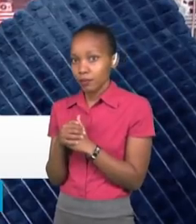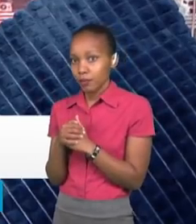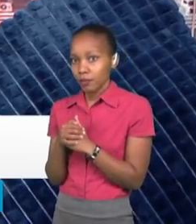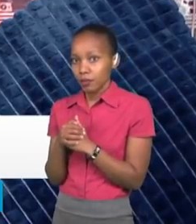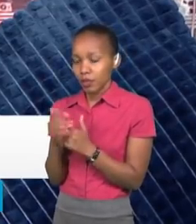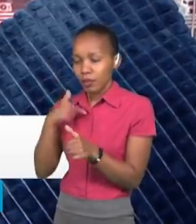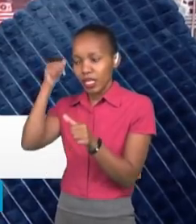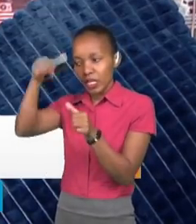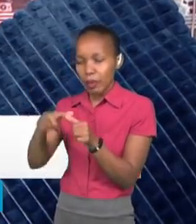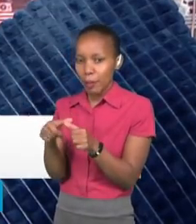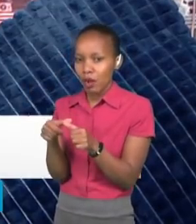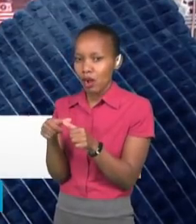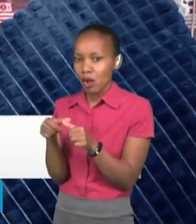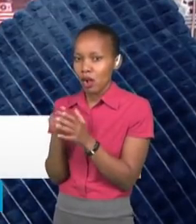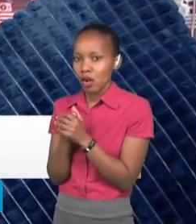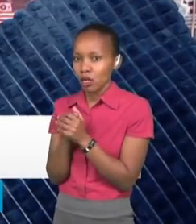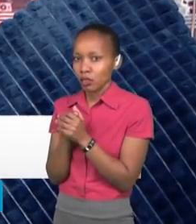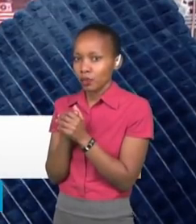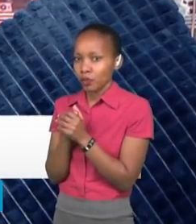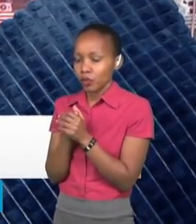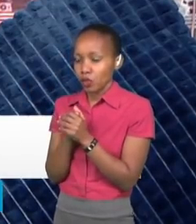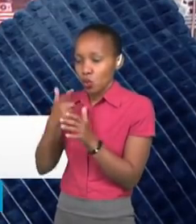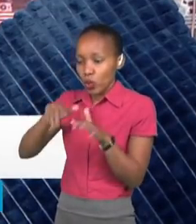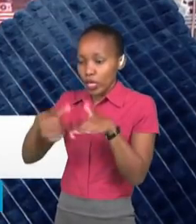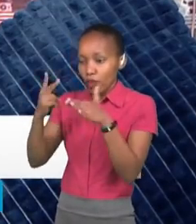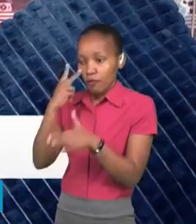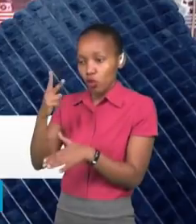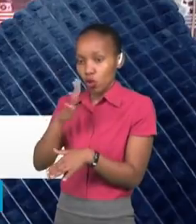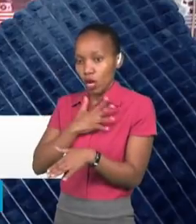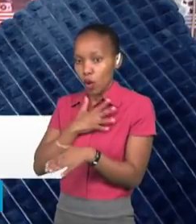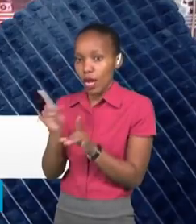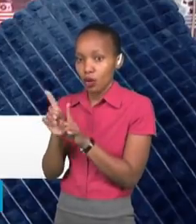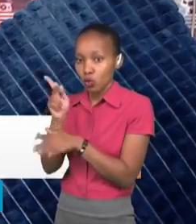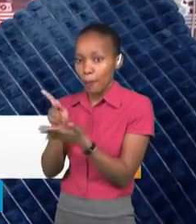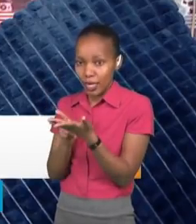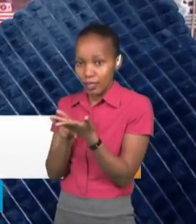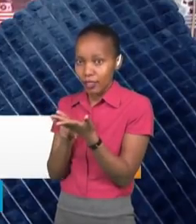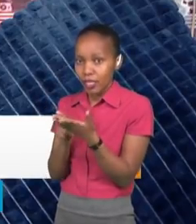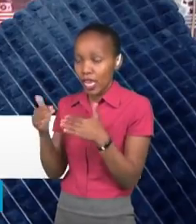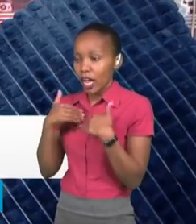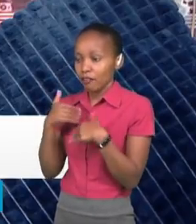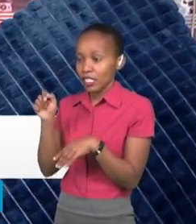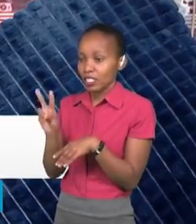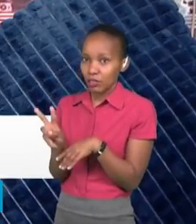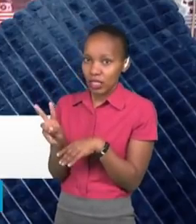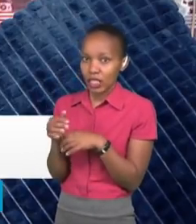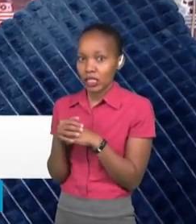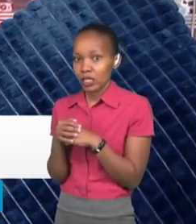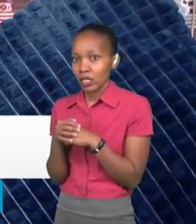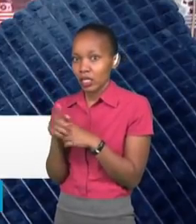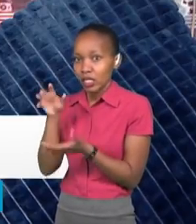2015, I remember we outlined our vision, okay. And part of it was to have a TV,